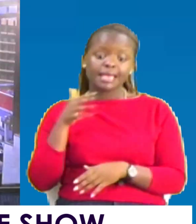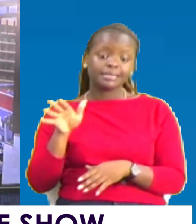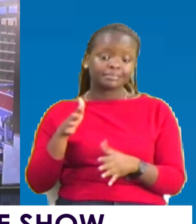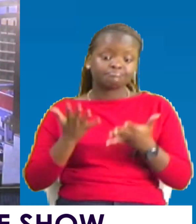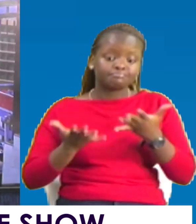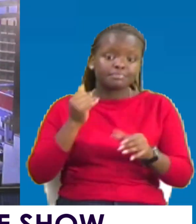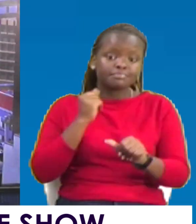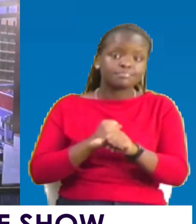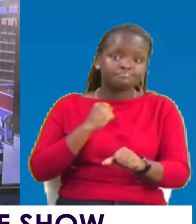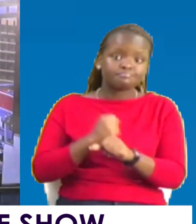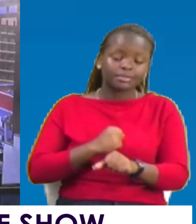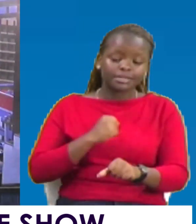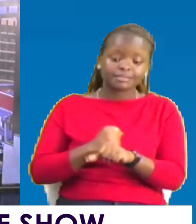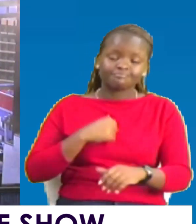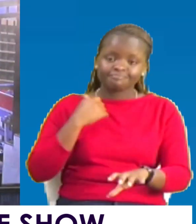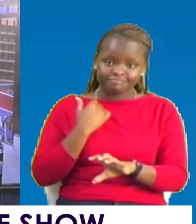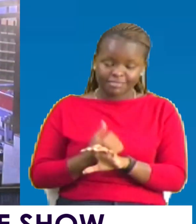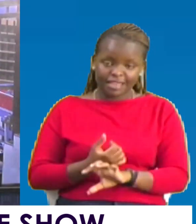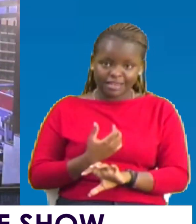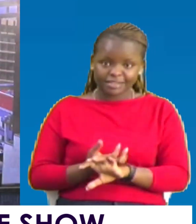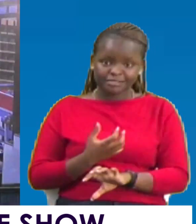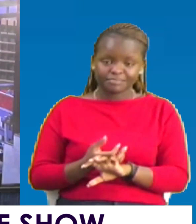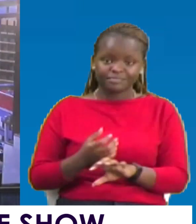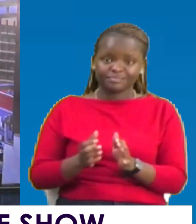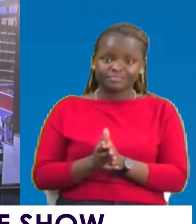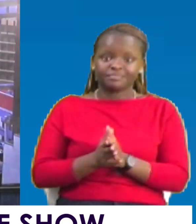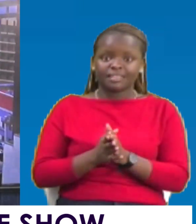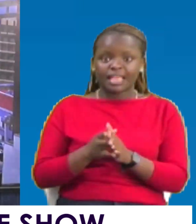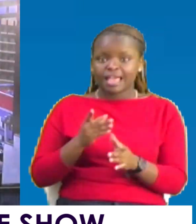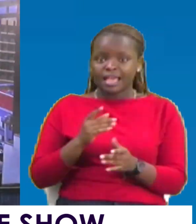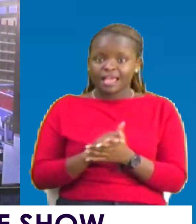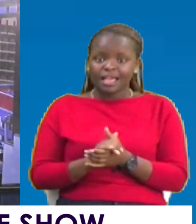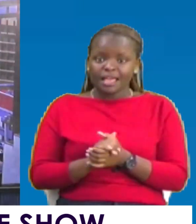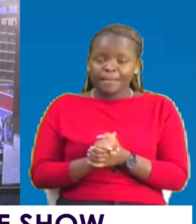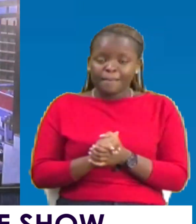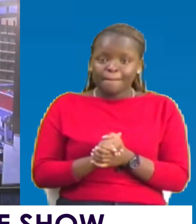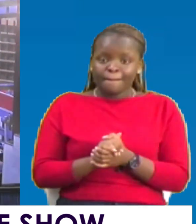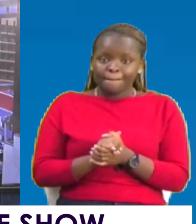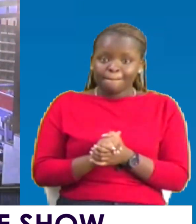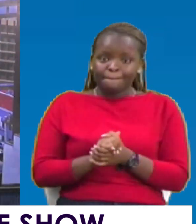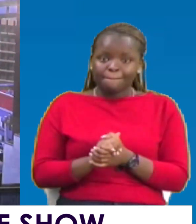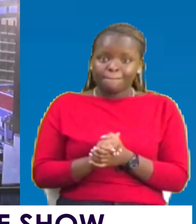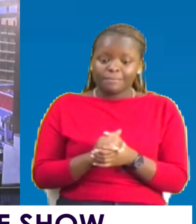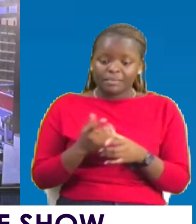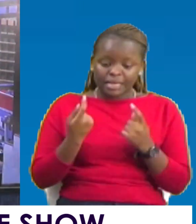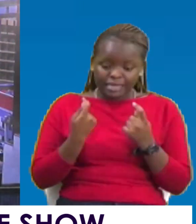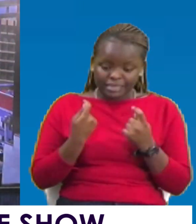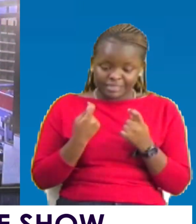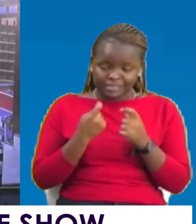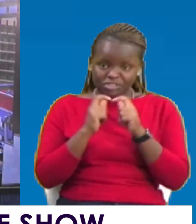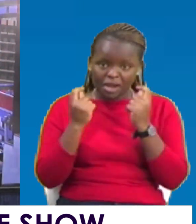Work hard to deal with that spirit of strife. Work hard to deal with evil groupings. You know, tribalism